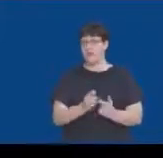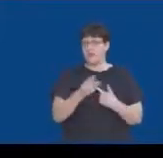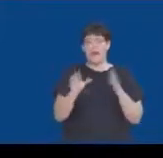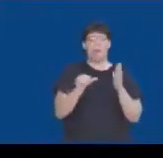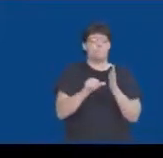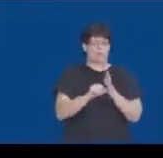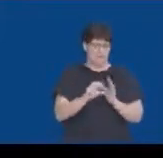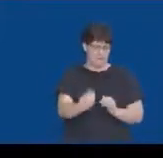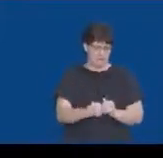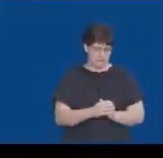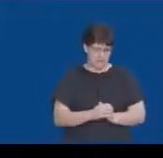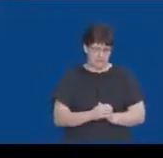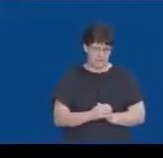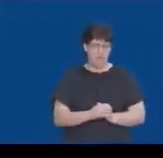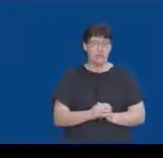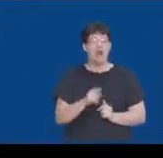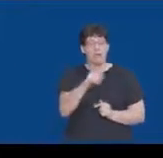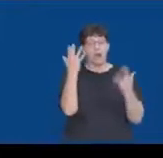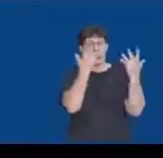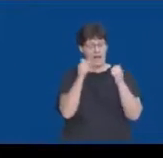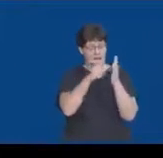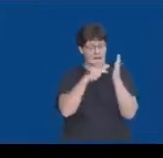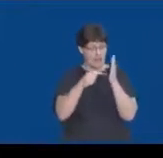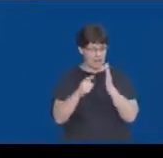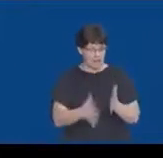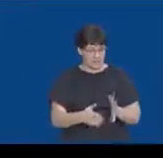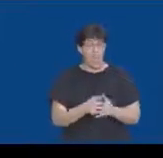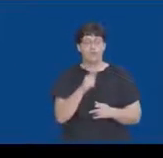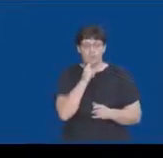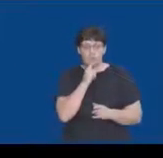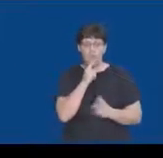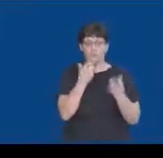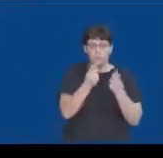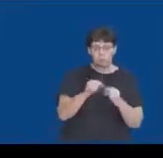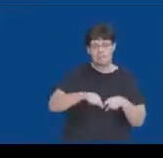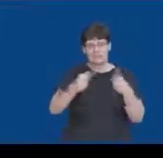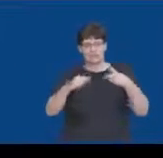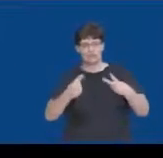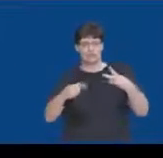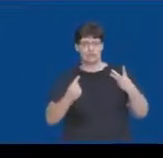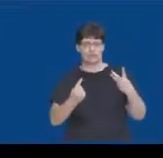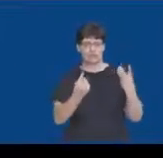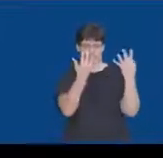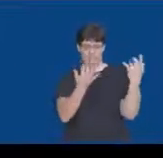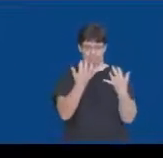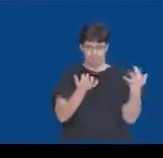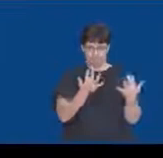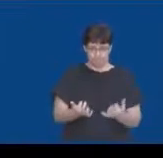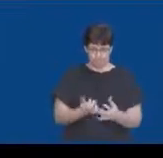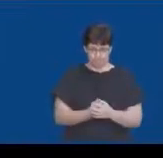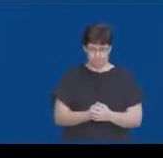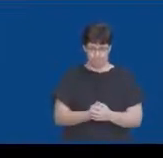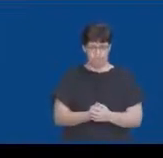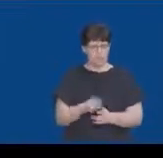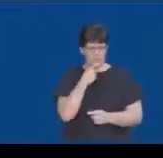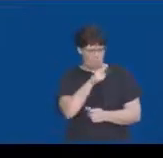important. And then you're going to use your calculator to perform different types of calculations. And like I said to you, you might see something